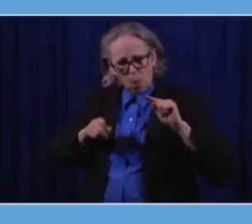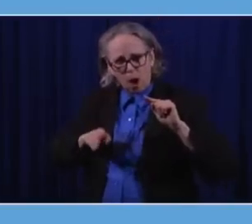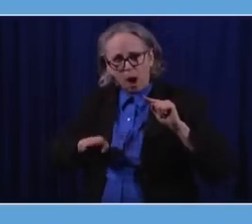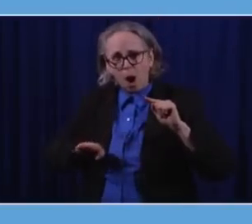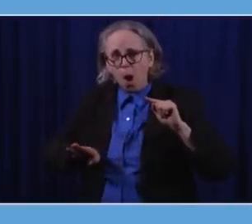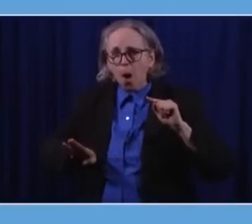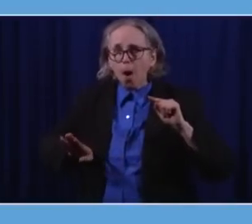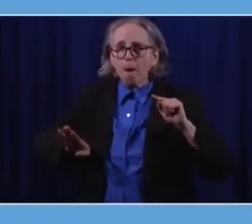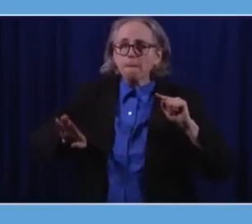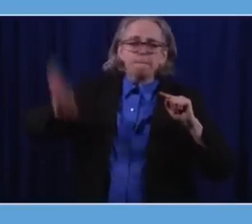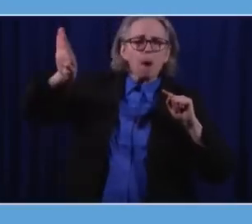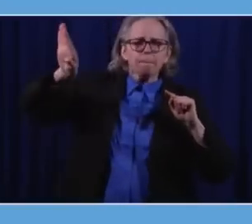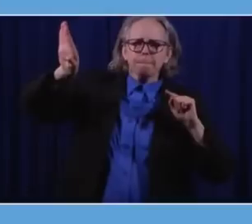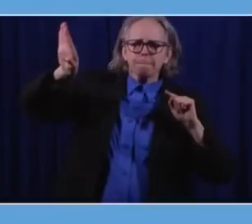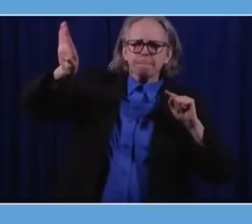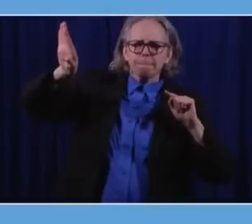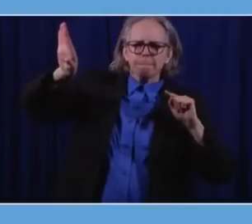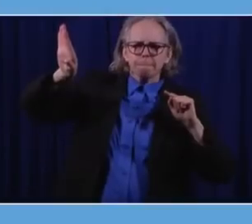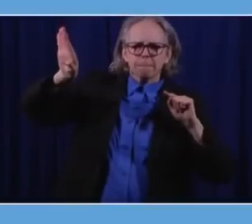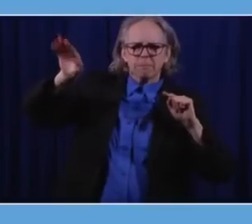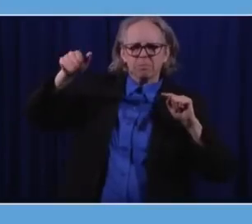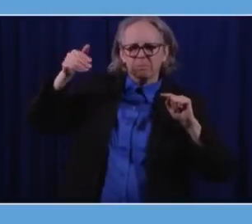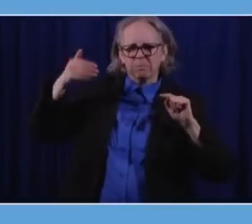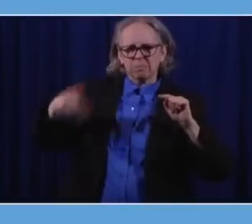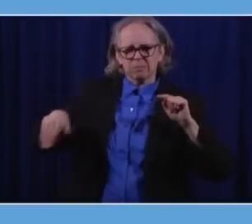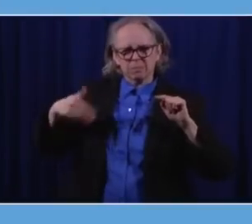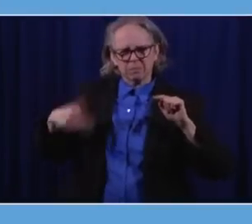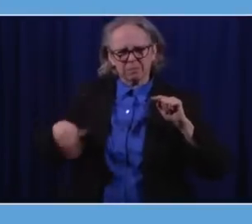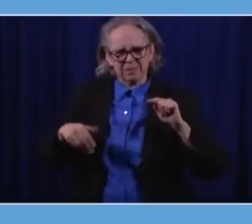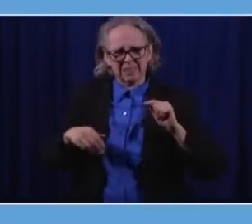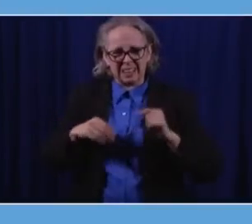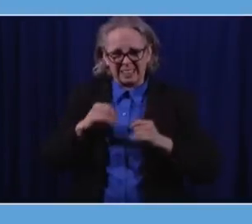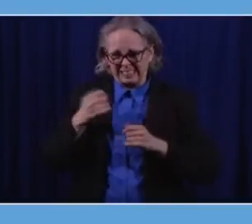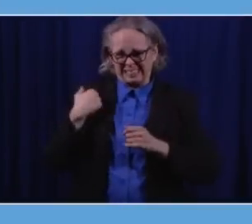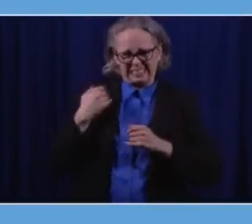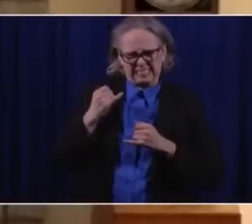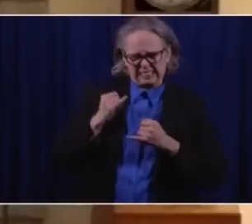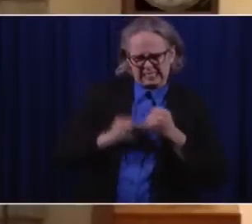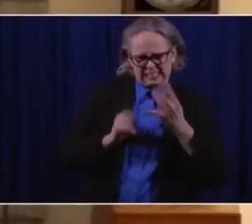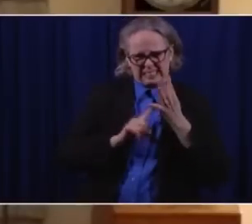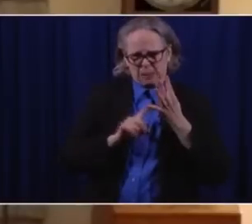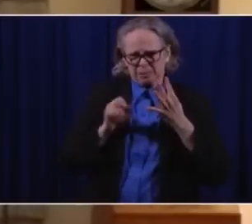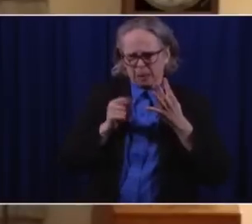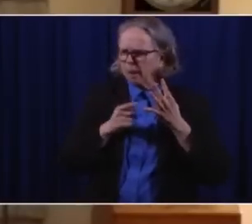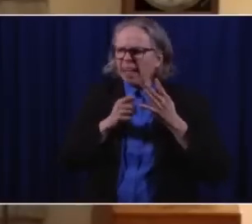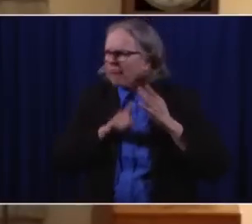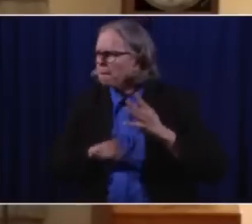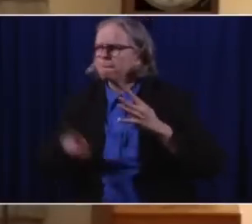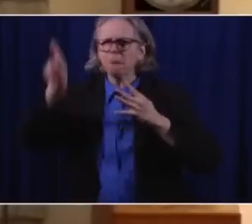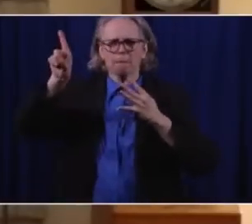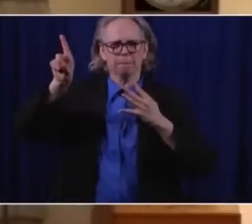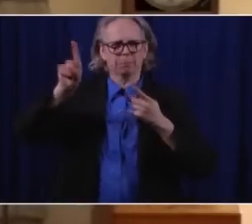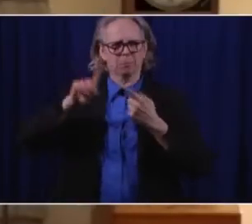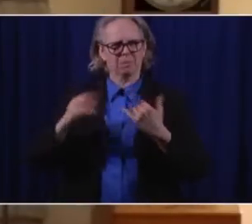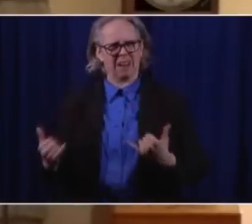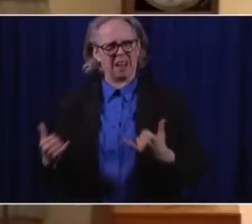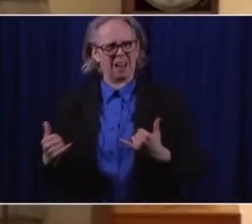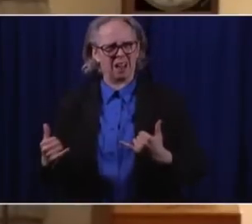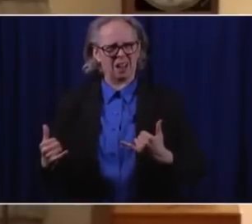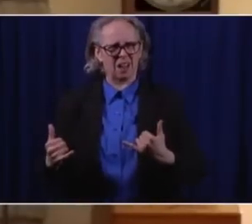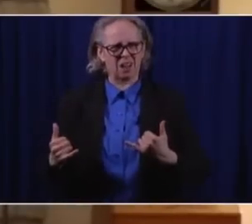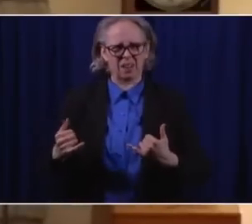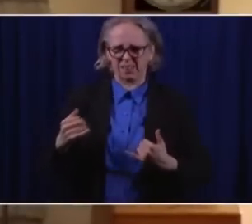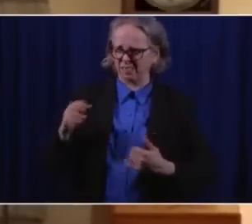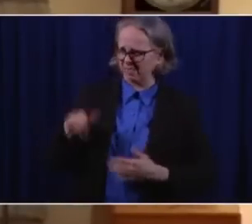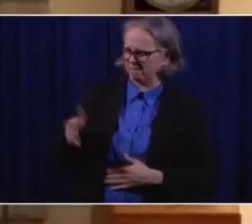since late September and continues to grow. And as you can see, it is just going up like a rocket. Of course, this is